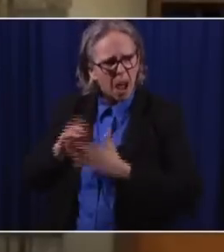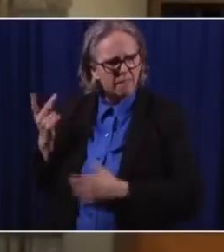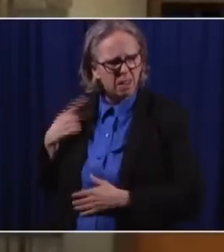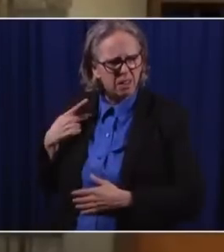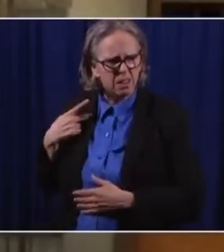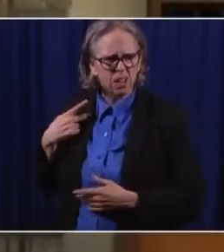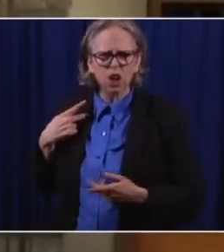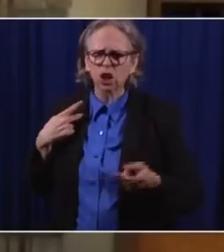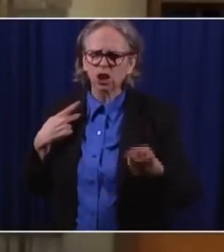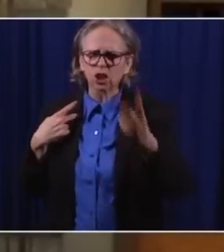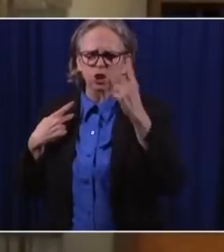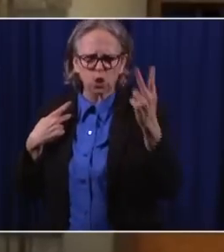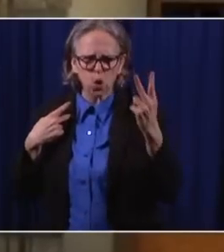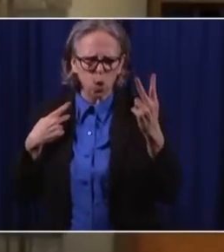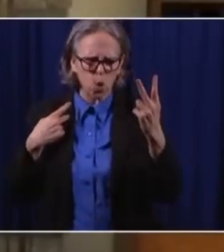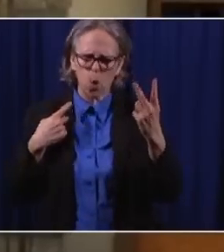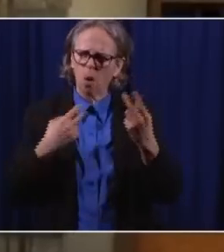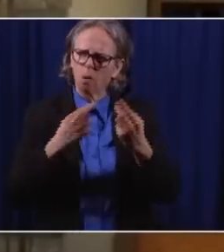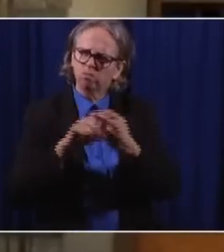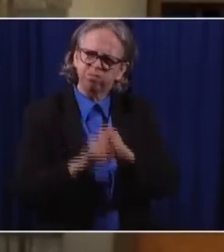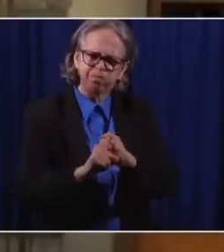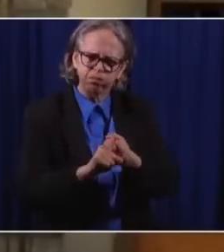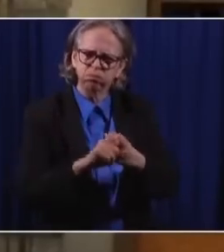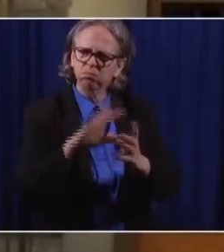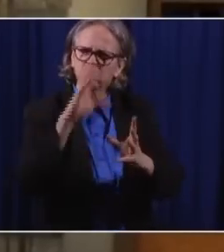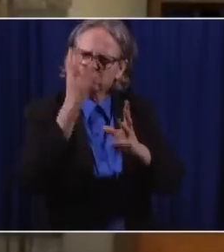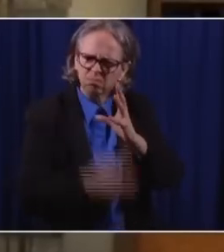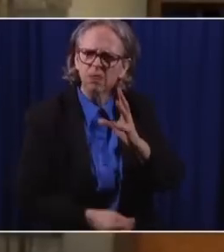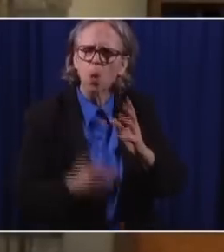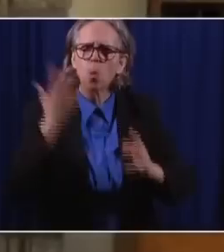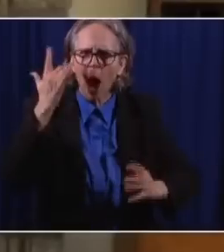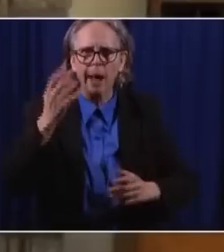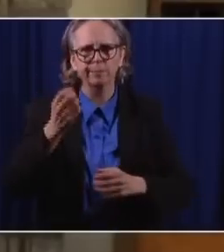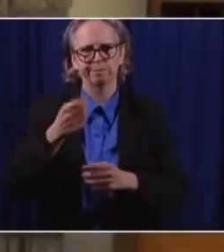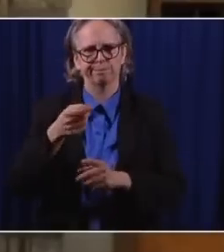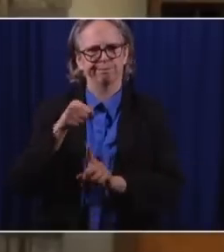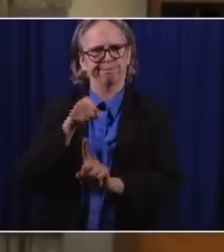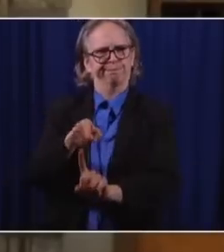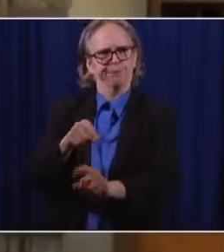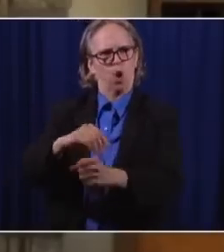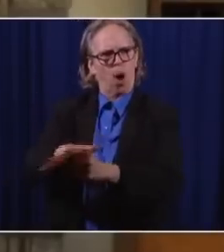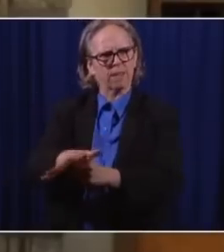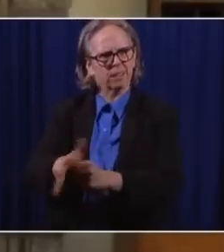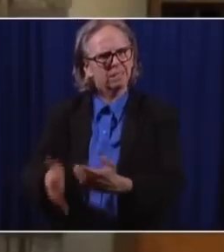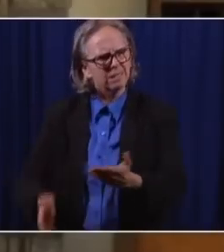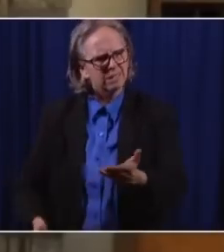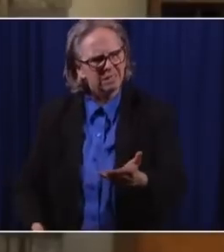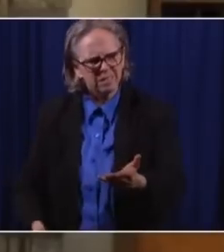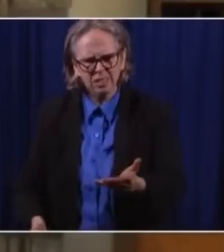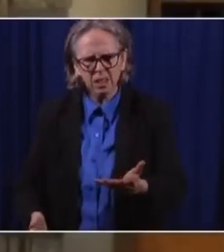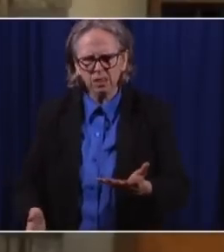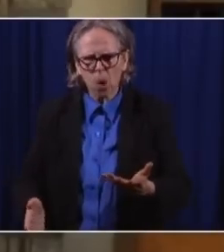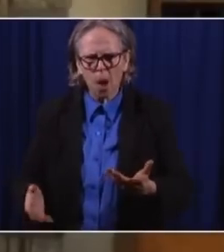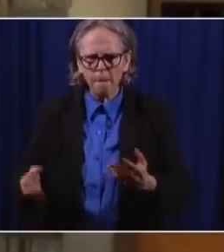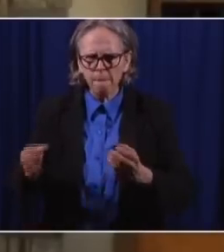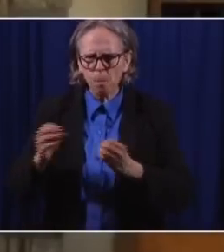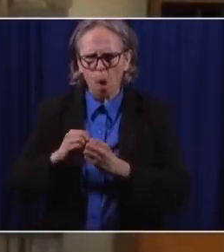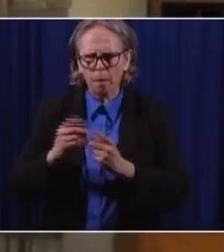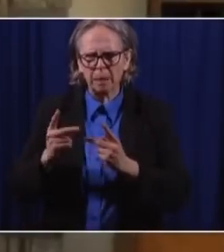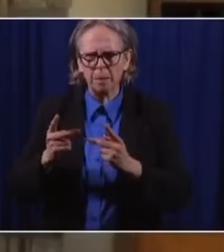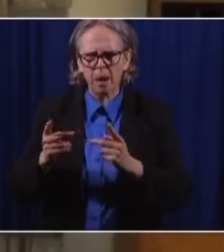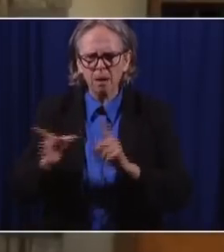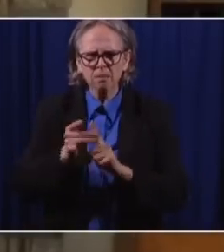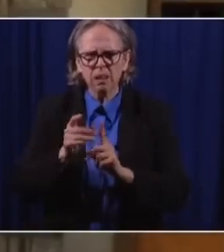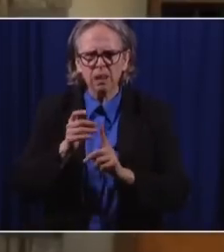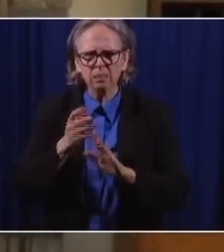died of the COVID. So as it starts to impact more and more people, particularly in our rural areas that have been spared, I do believe that people